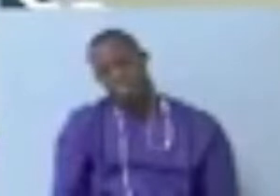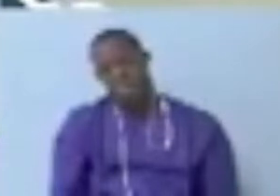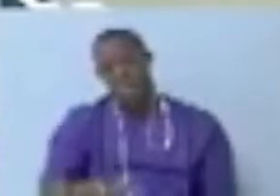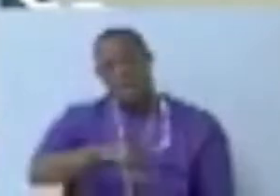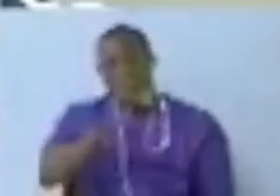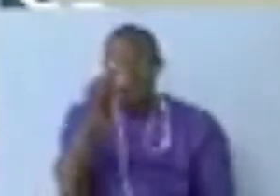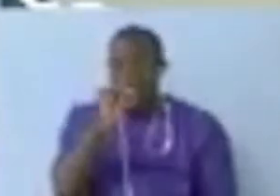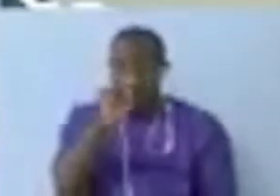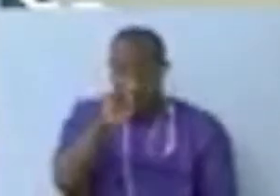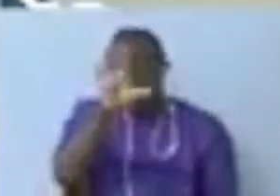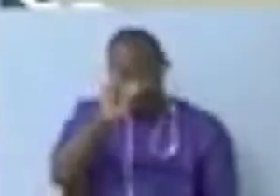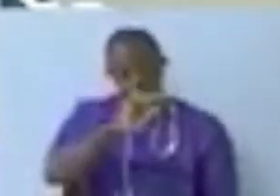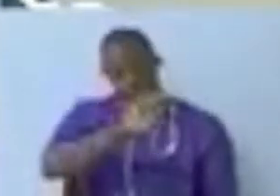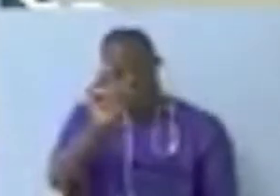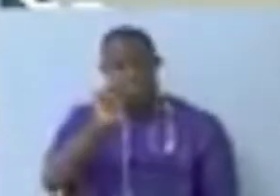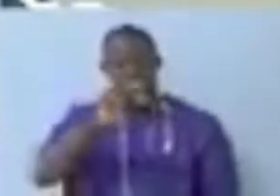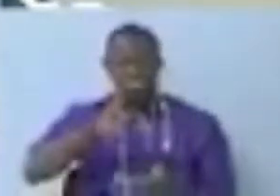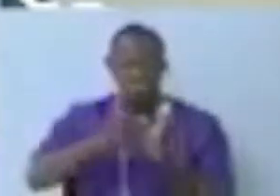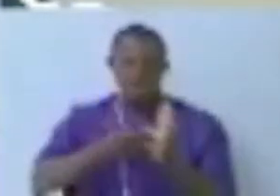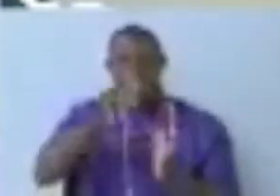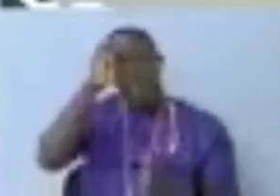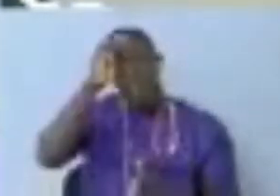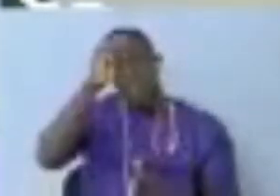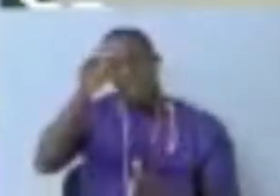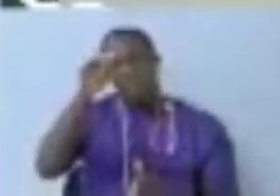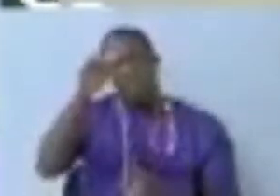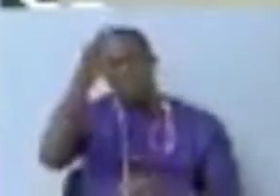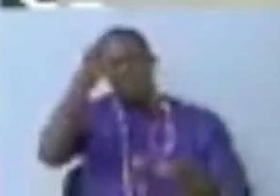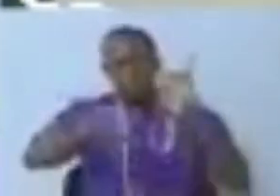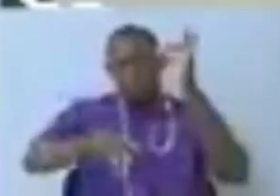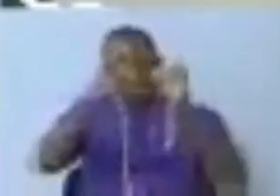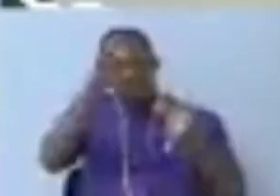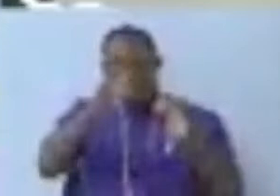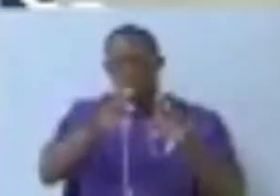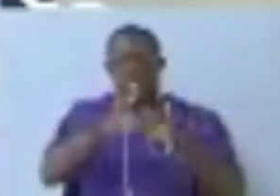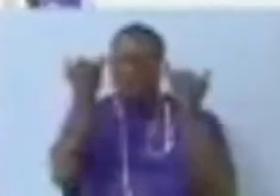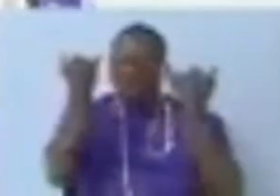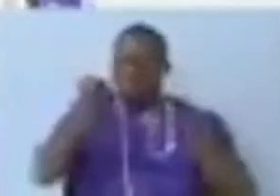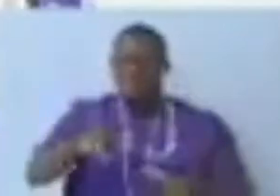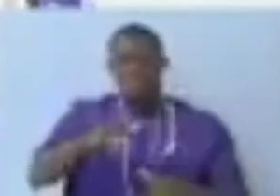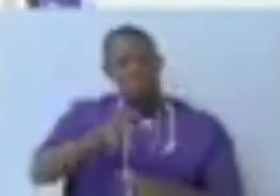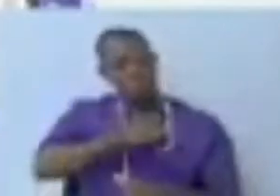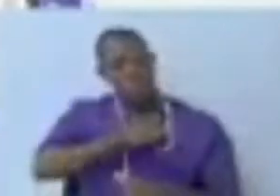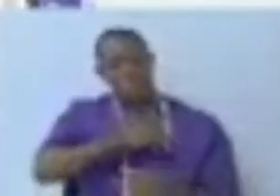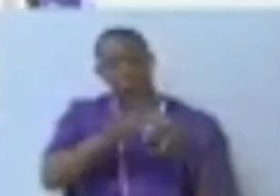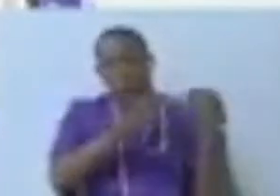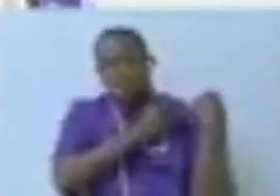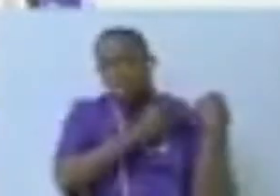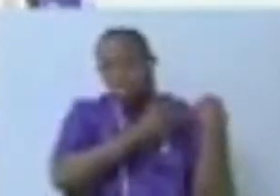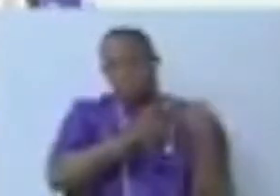not doing so, the Minister of Justice has failed in his responsibility. I